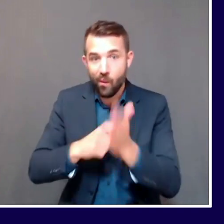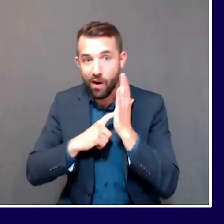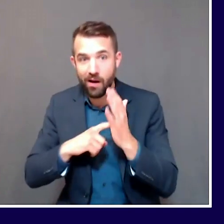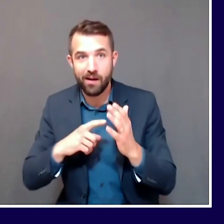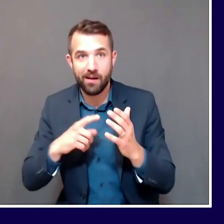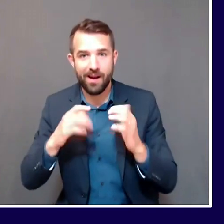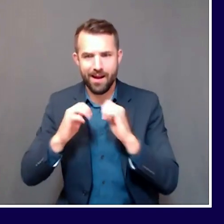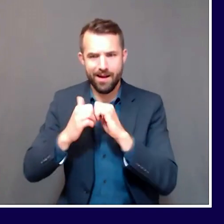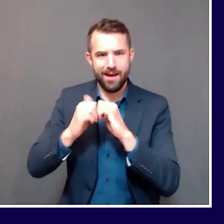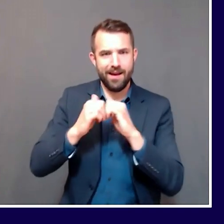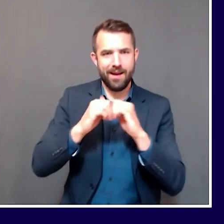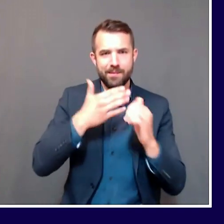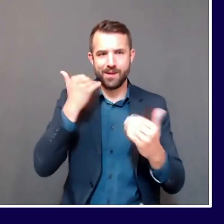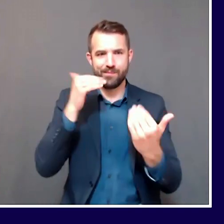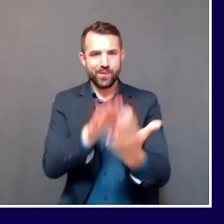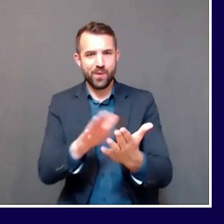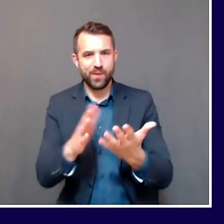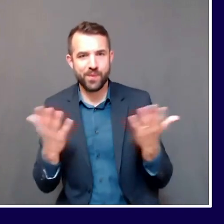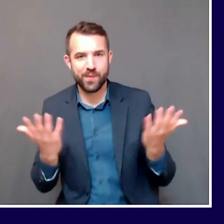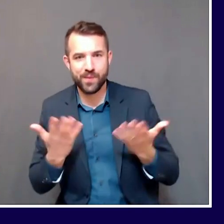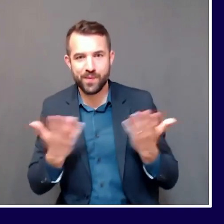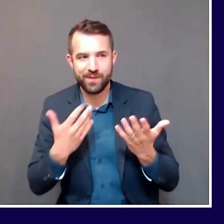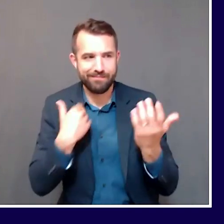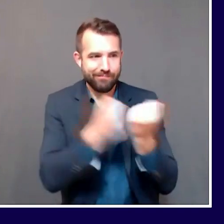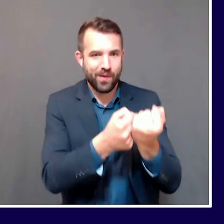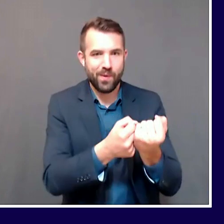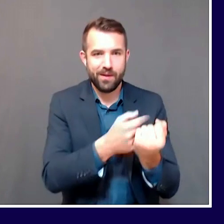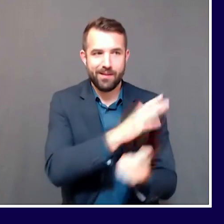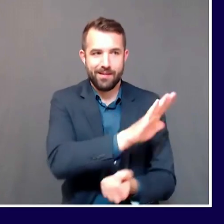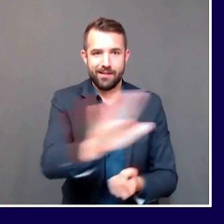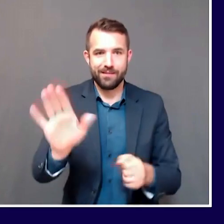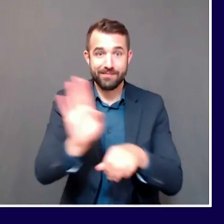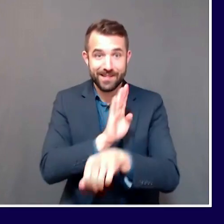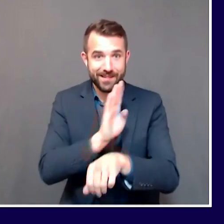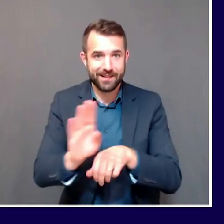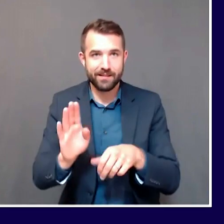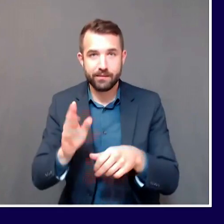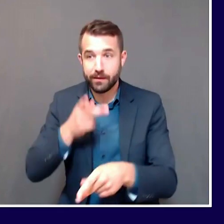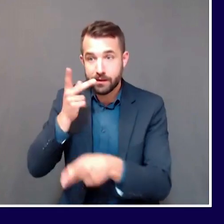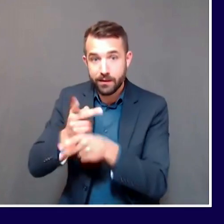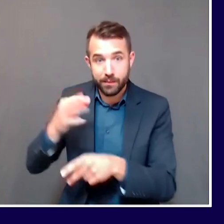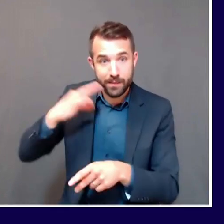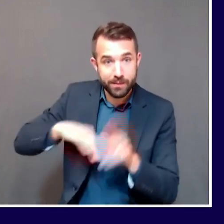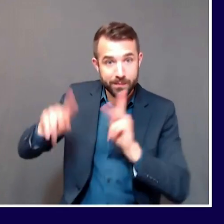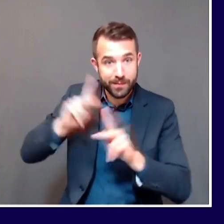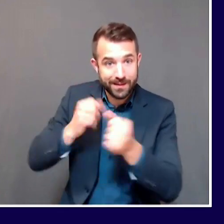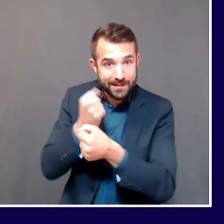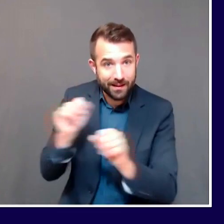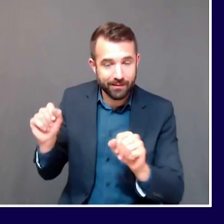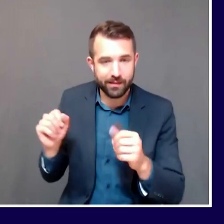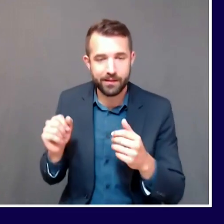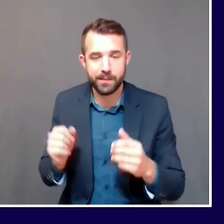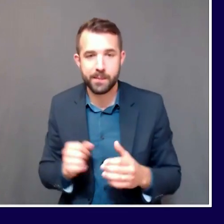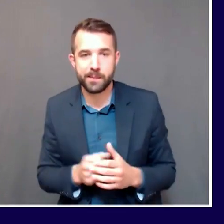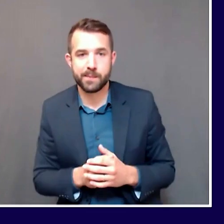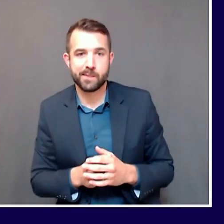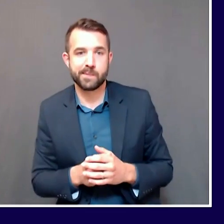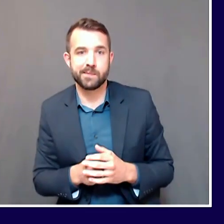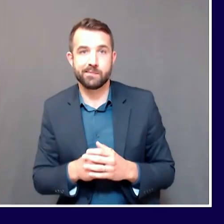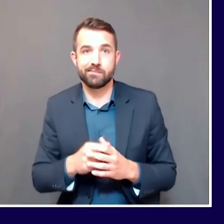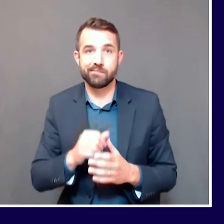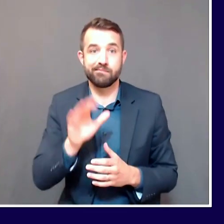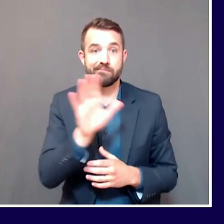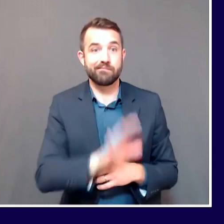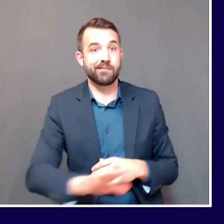your economy while you keep Maine residents safe and frankly tourists safe. We're hearing in tourism studies kind of across the country that people are only going